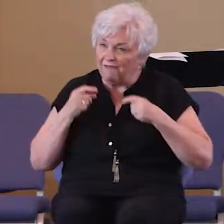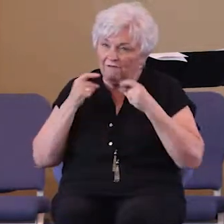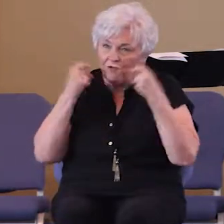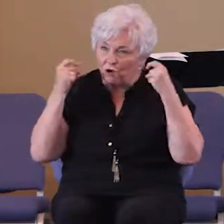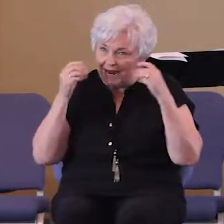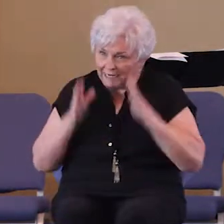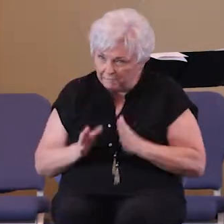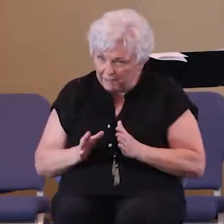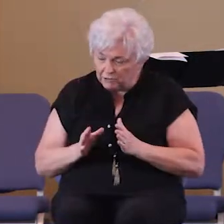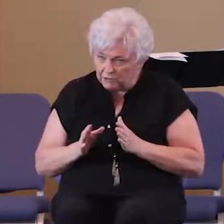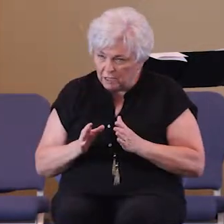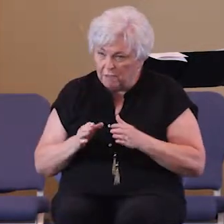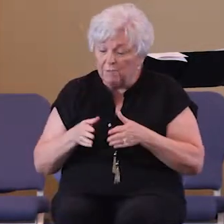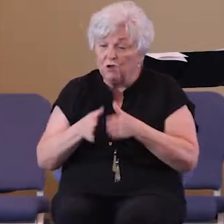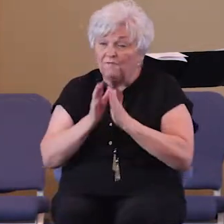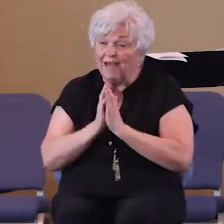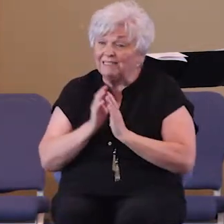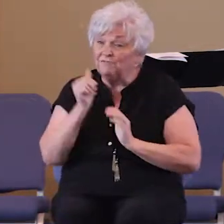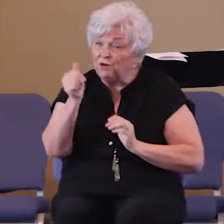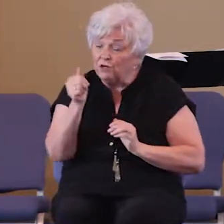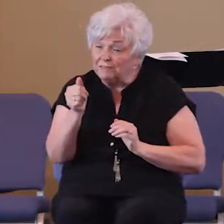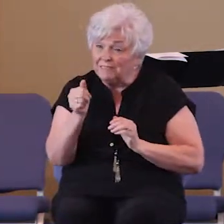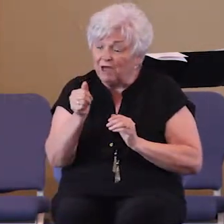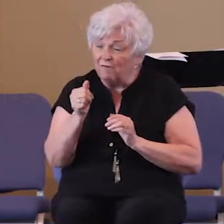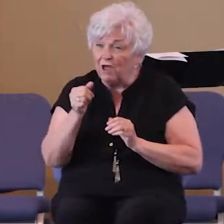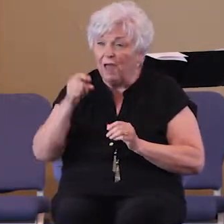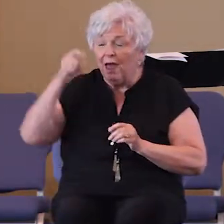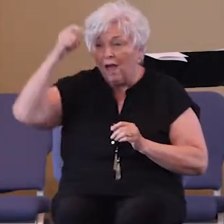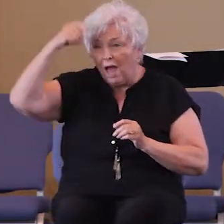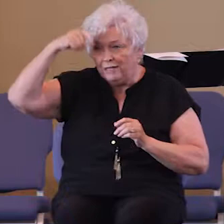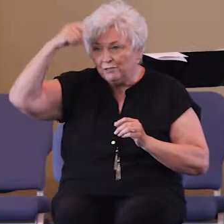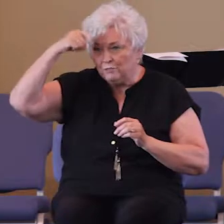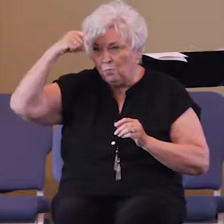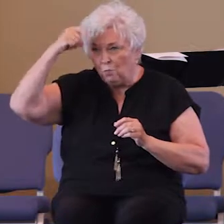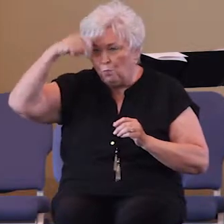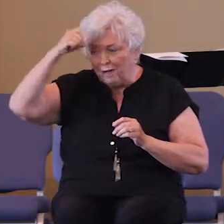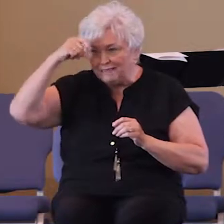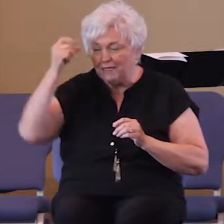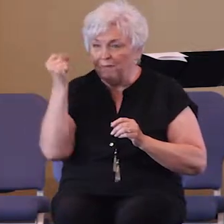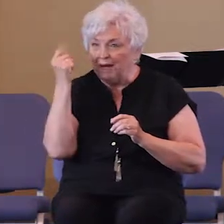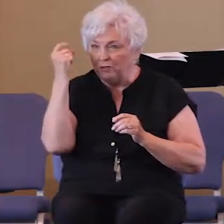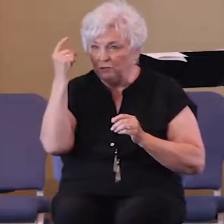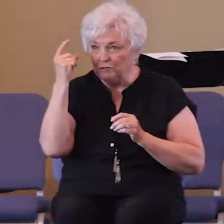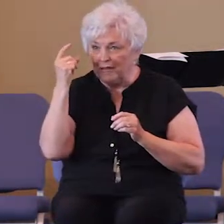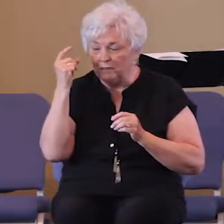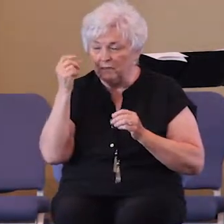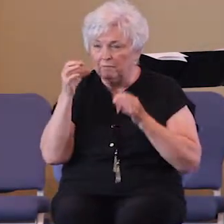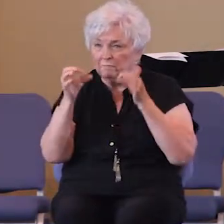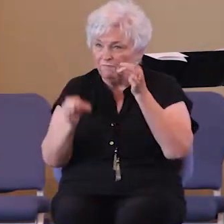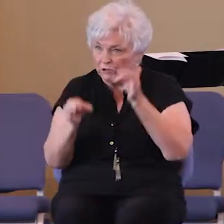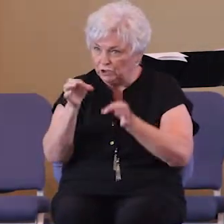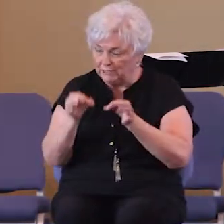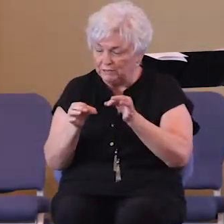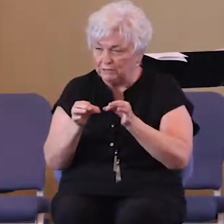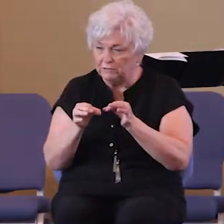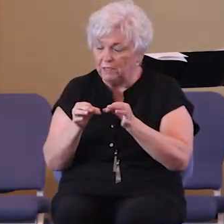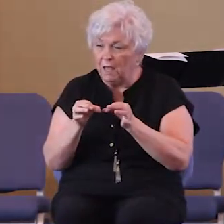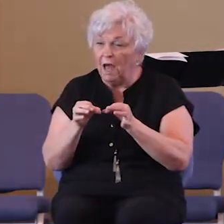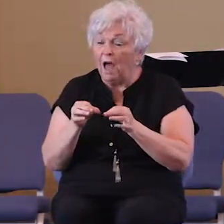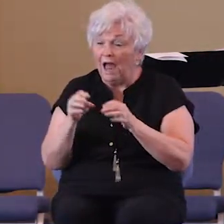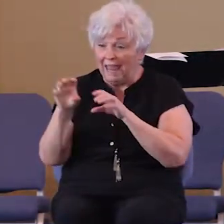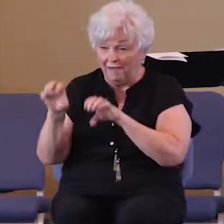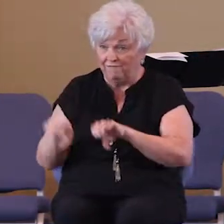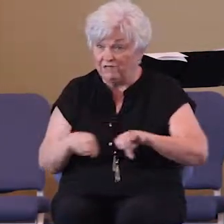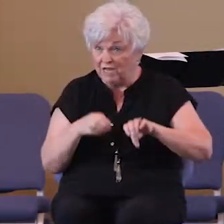have asked for yourself discernment to understand justice. Behold, I have done according to your